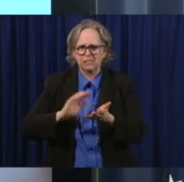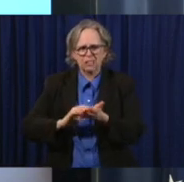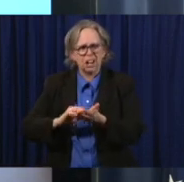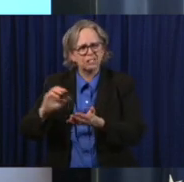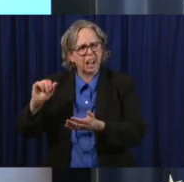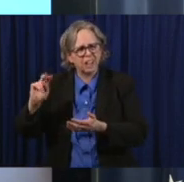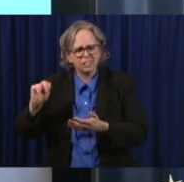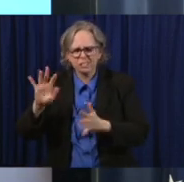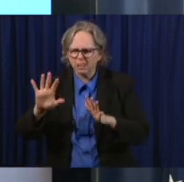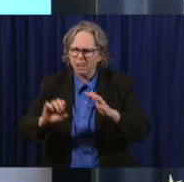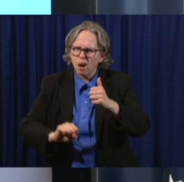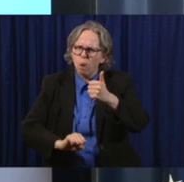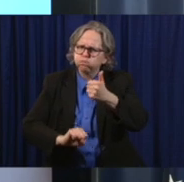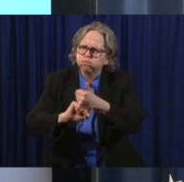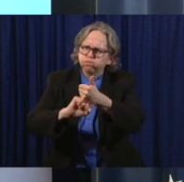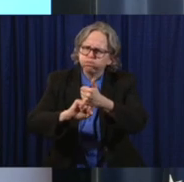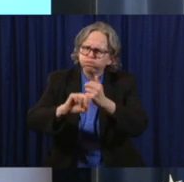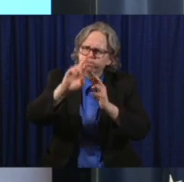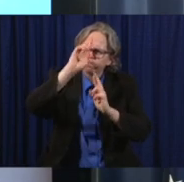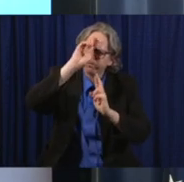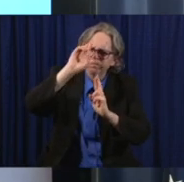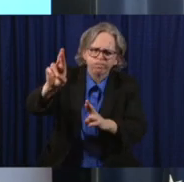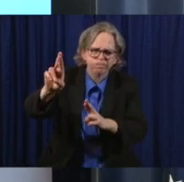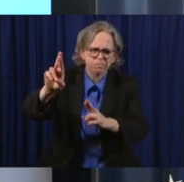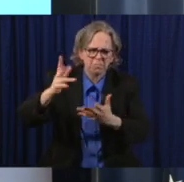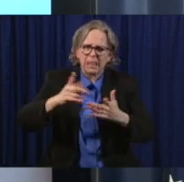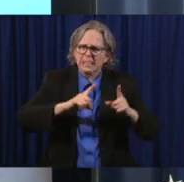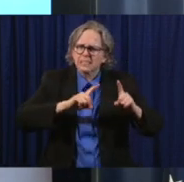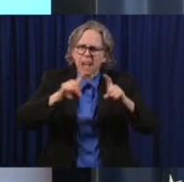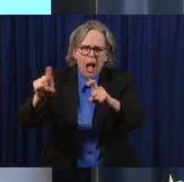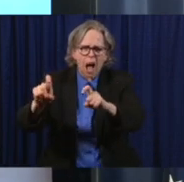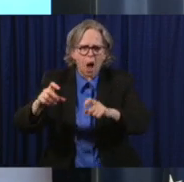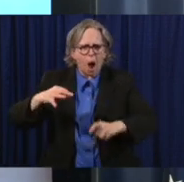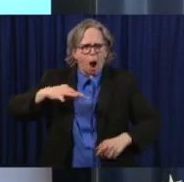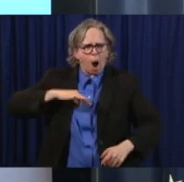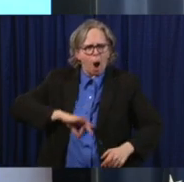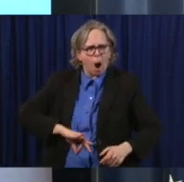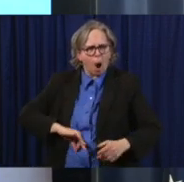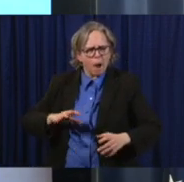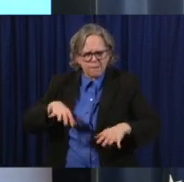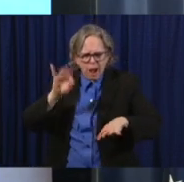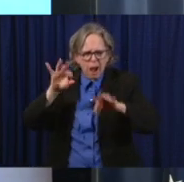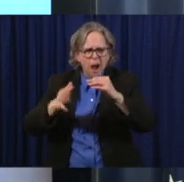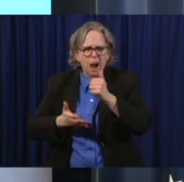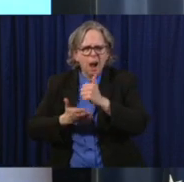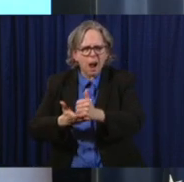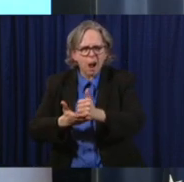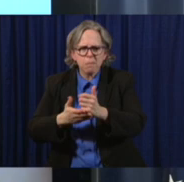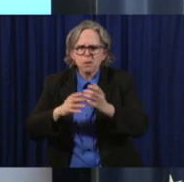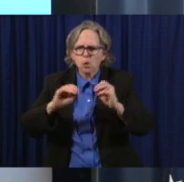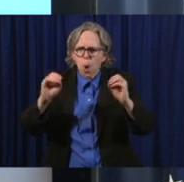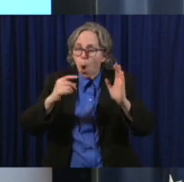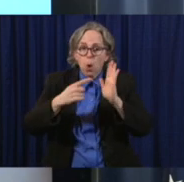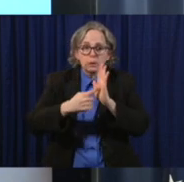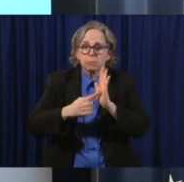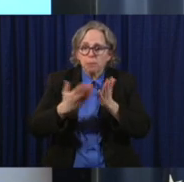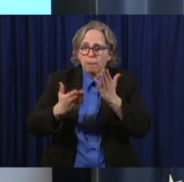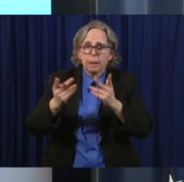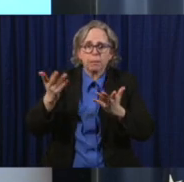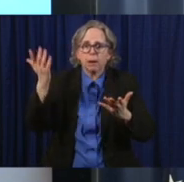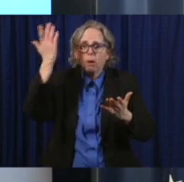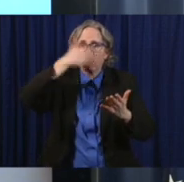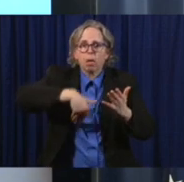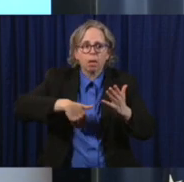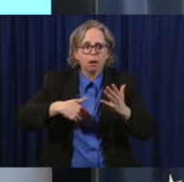that individuals are asymptomatic with this virus. It has absolutely nothing to do with the quality